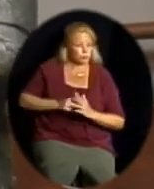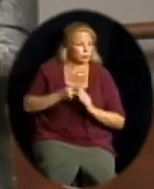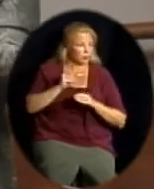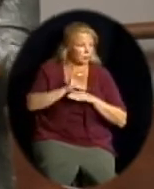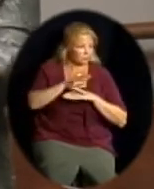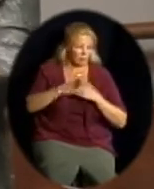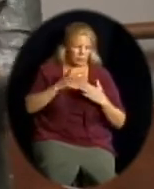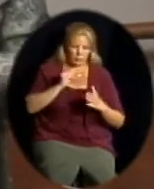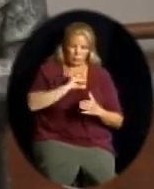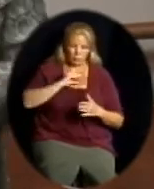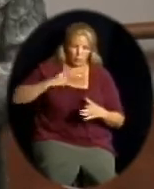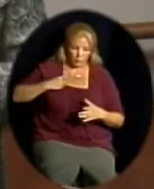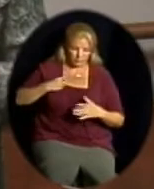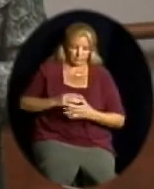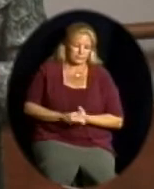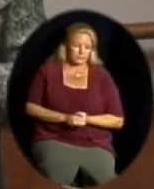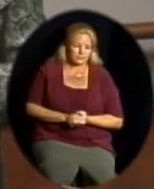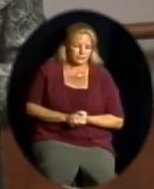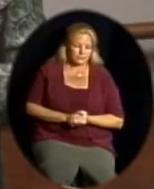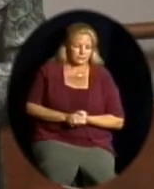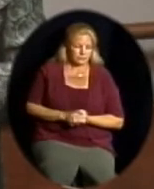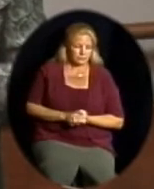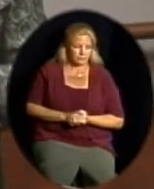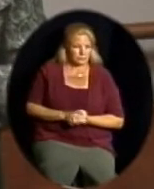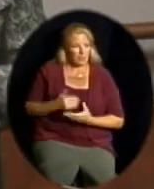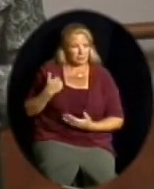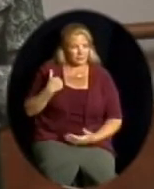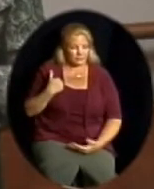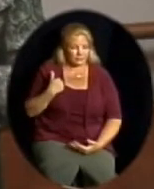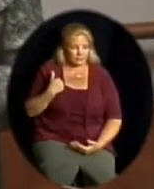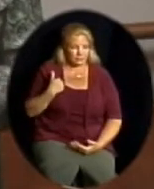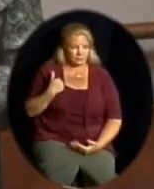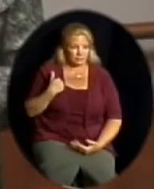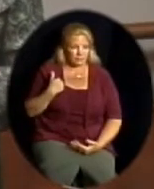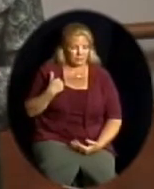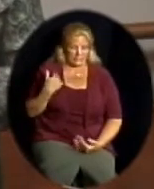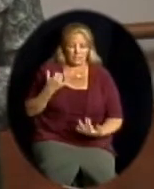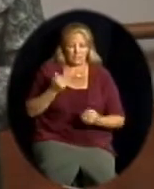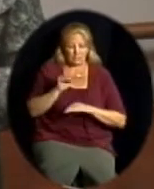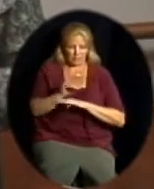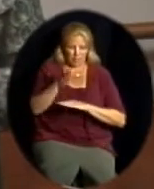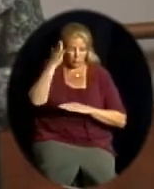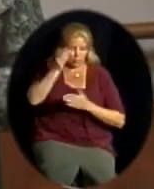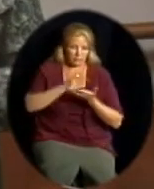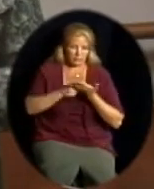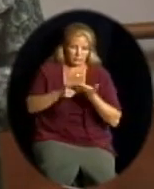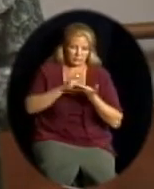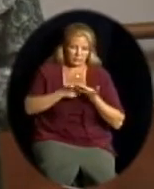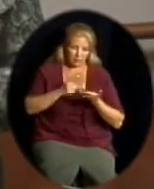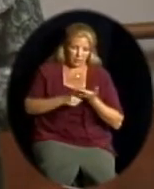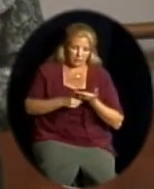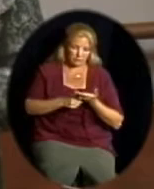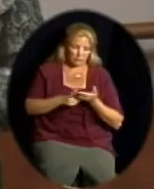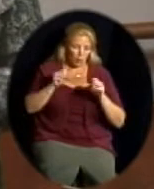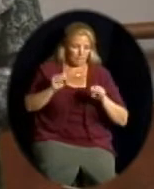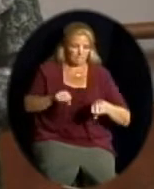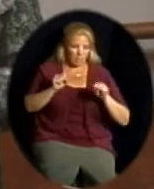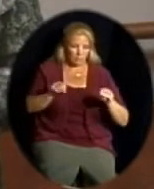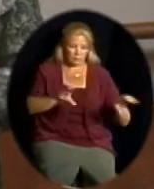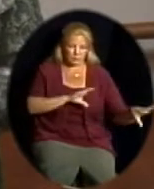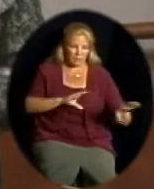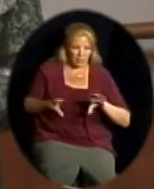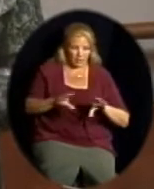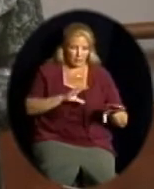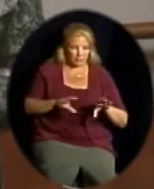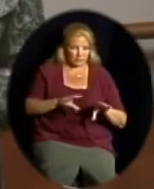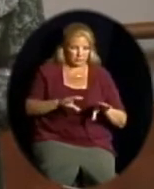32. We have discussion tonight, potential action on a boundary adjustment for undeveloped